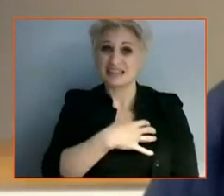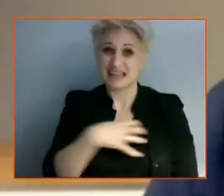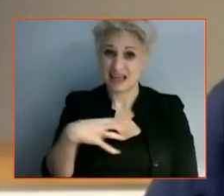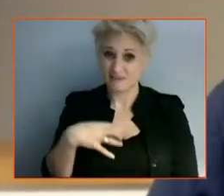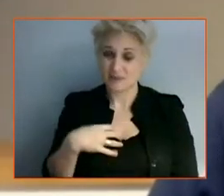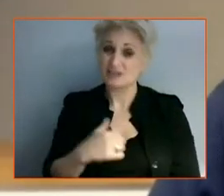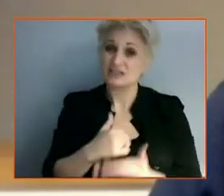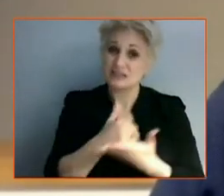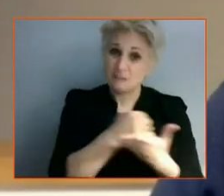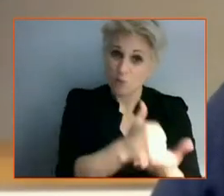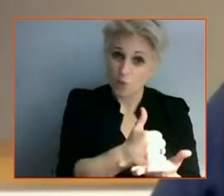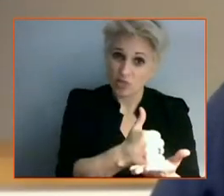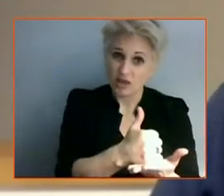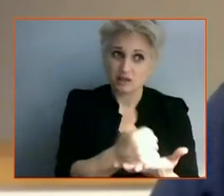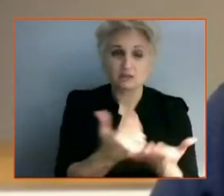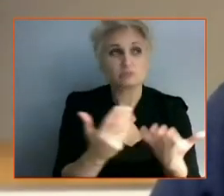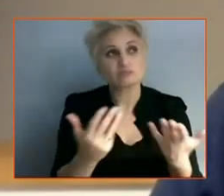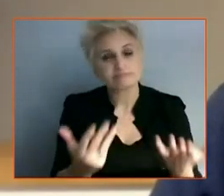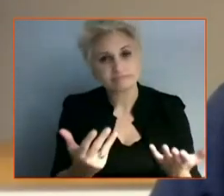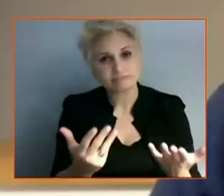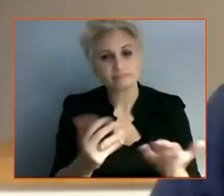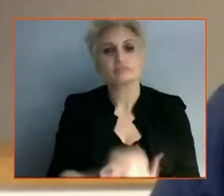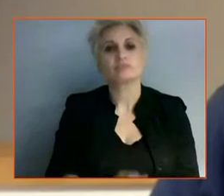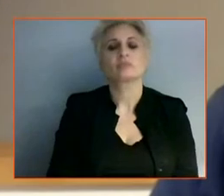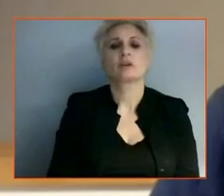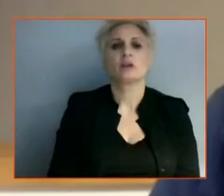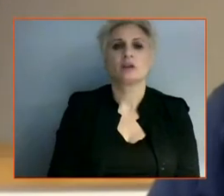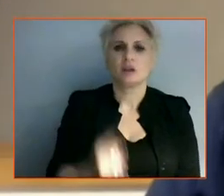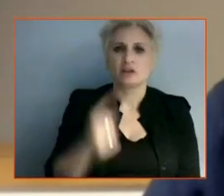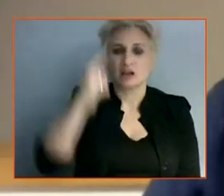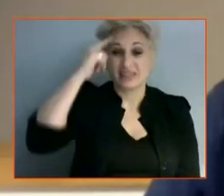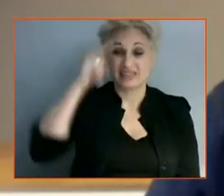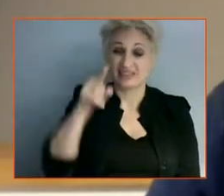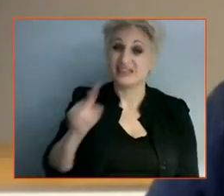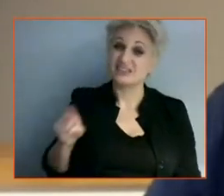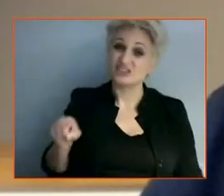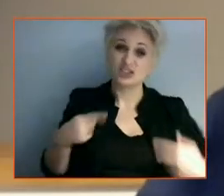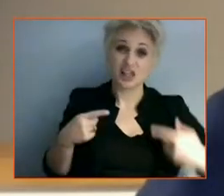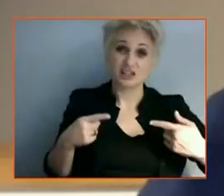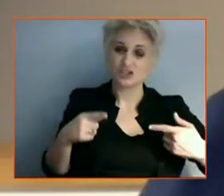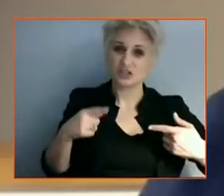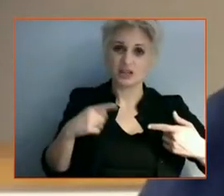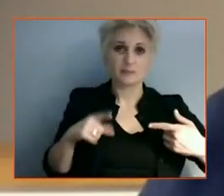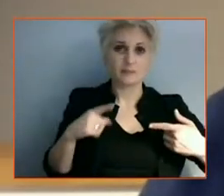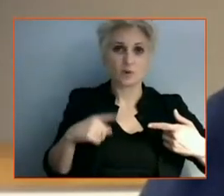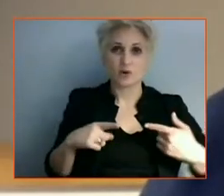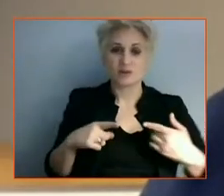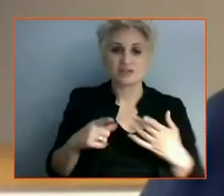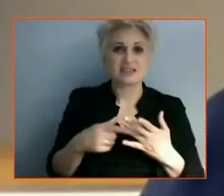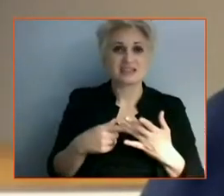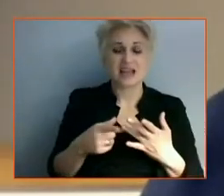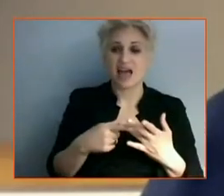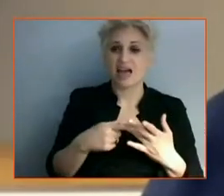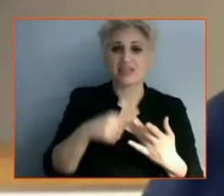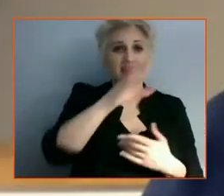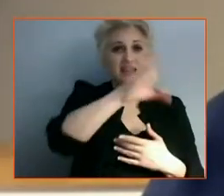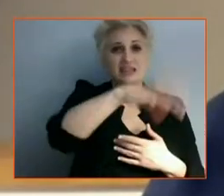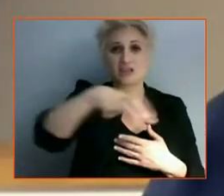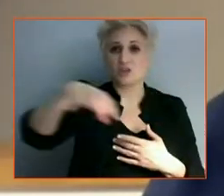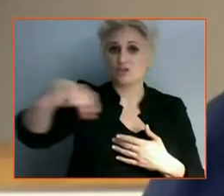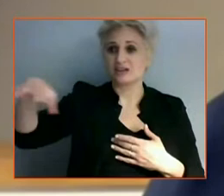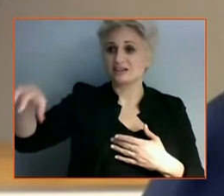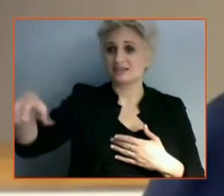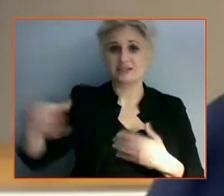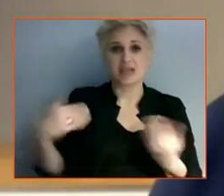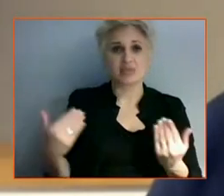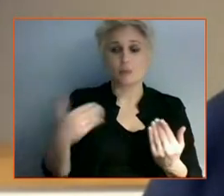well. And I think that is quite challenging, because there's other broader sectors, other sectors in the